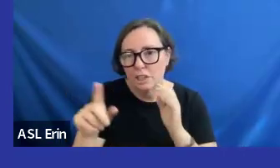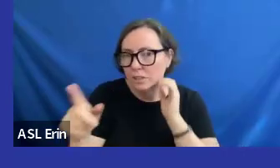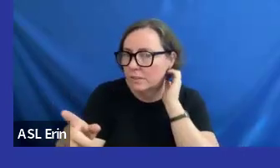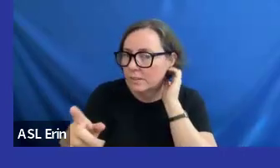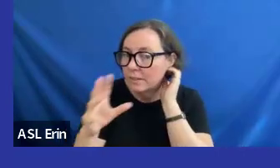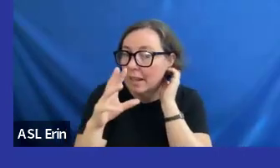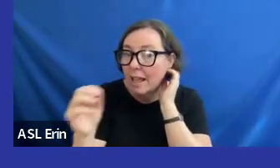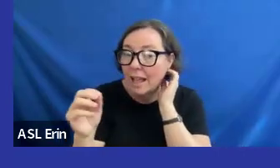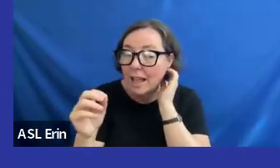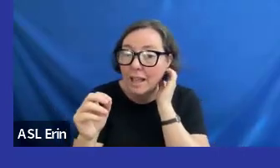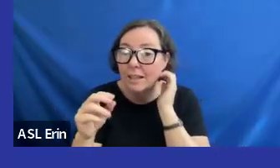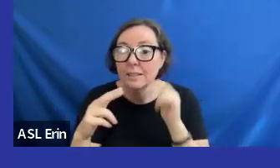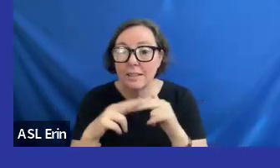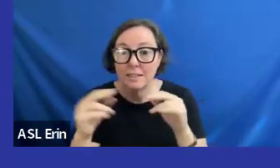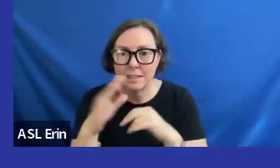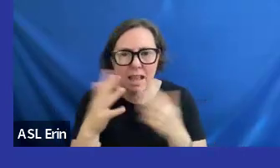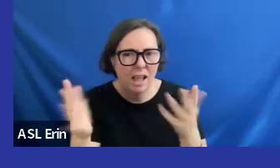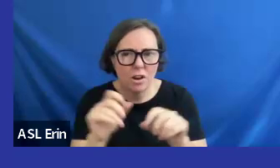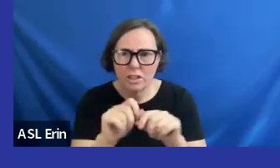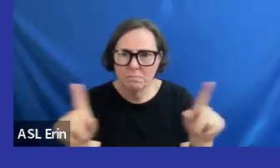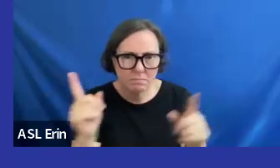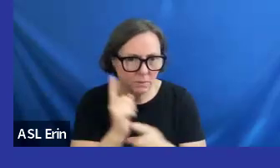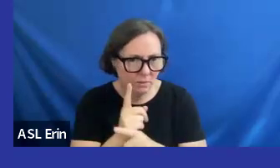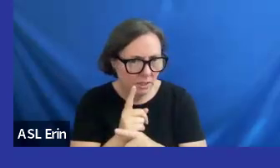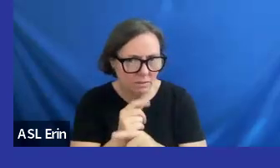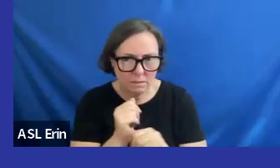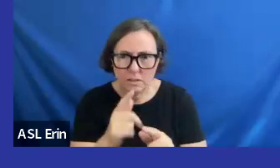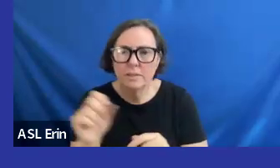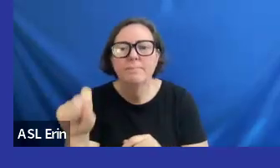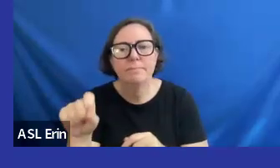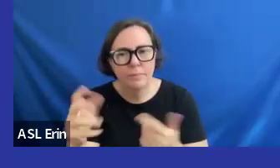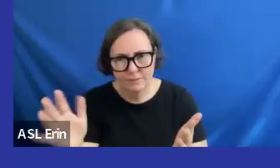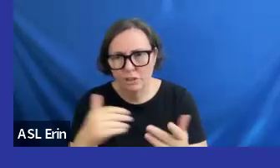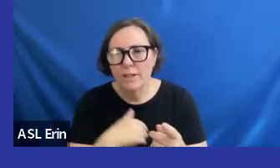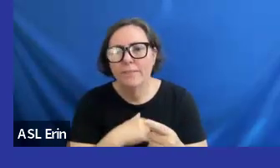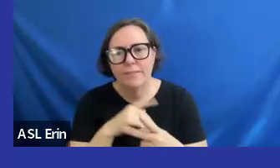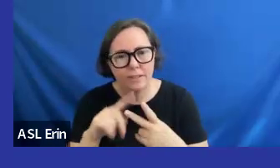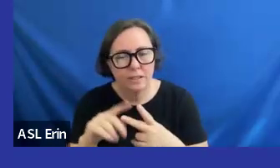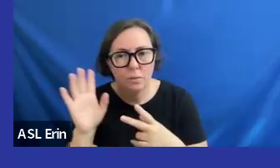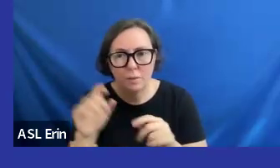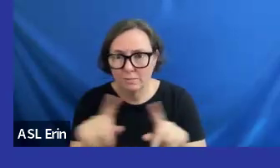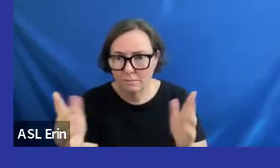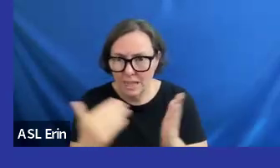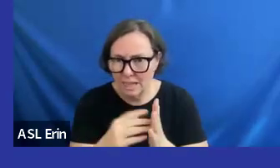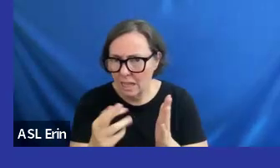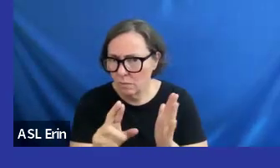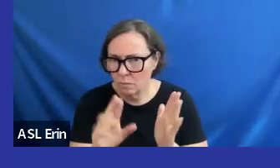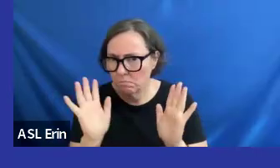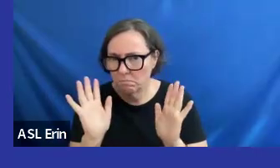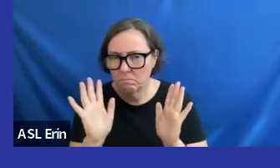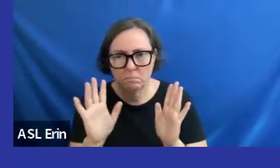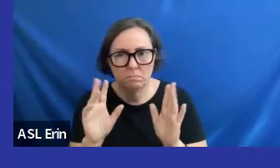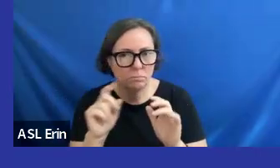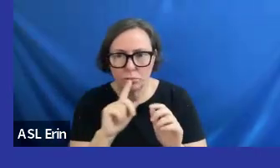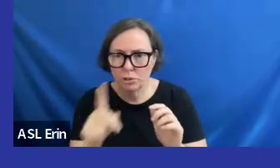And these slides were sent out earlier, right, Sarah? They Yeah. were, yep. And are they going to be sent out again, or?